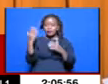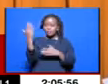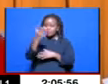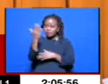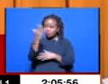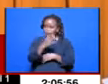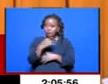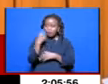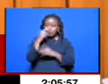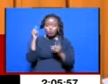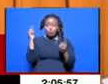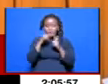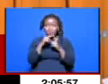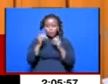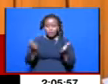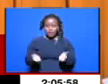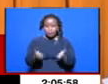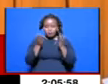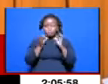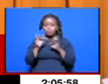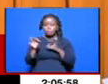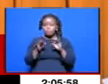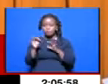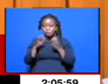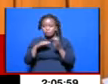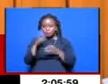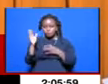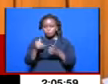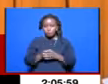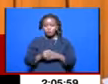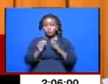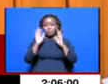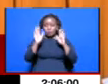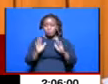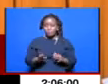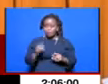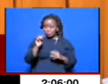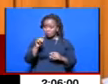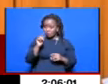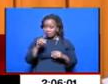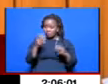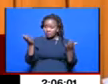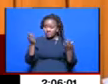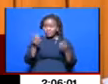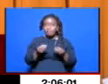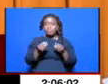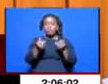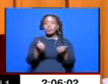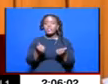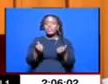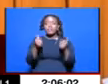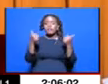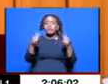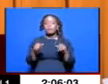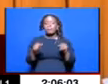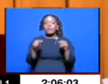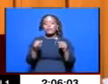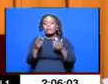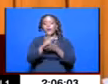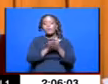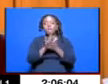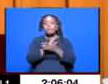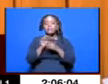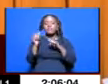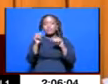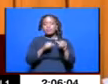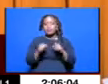elaborate them. The importance of this is to address the contestation regarding whether the basic structure